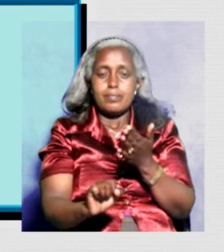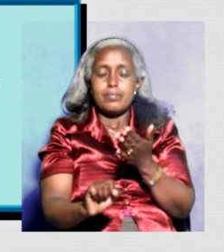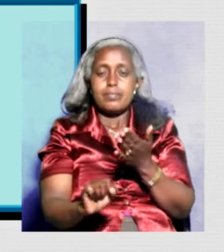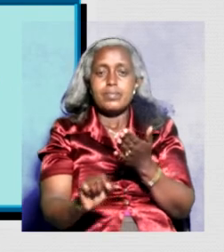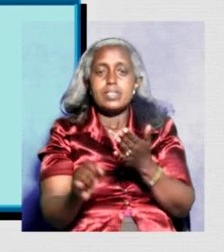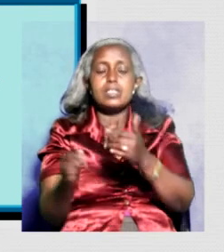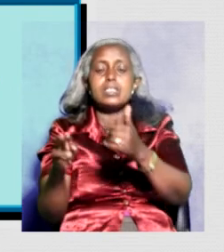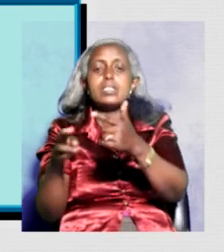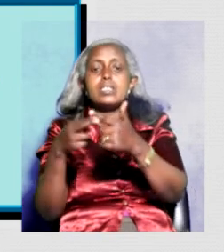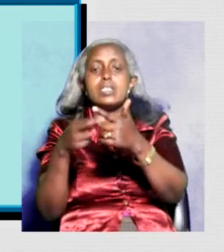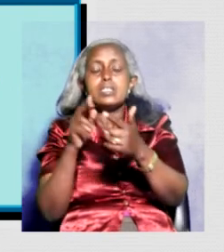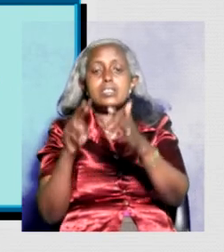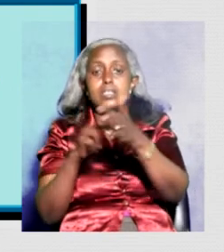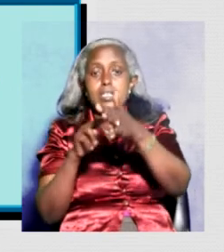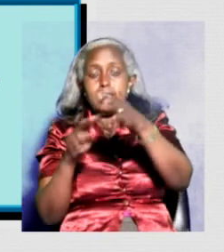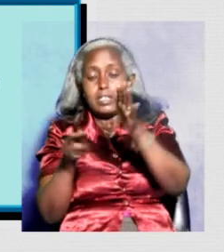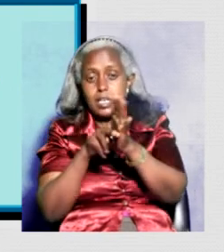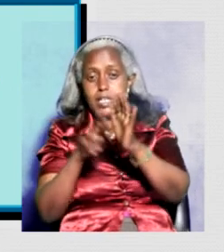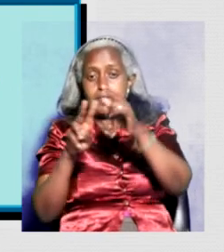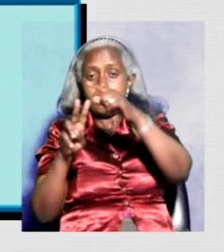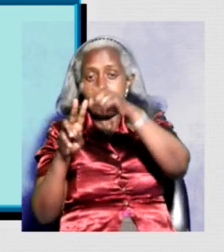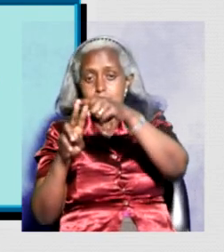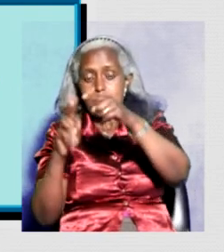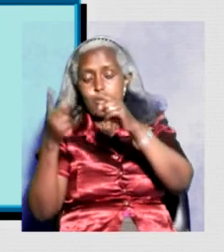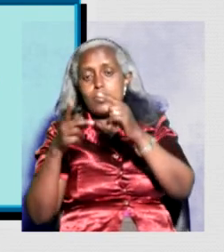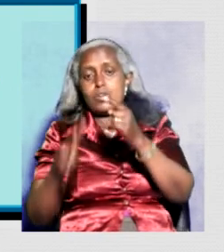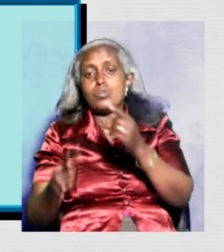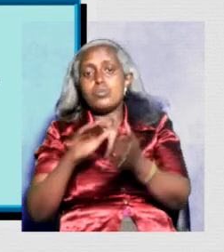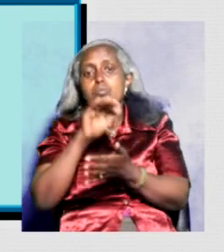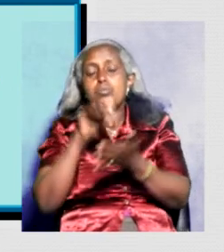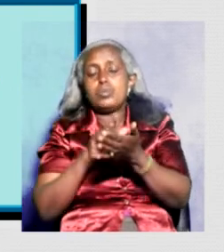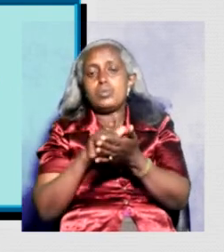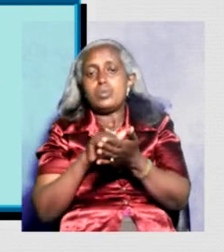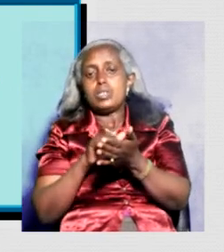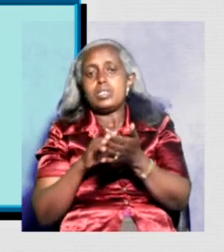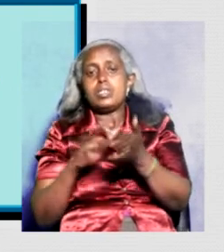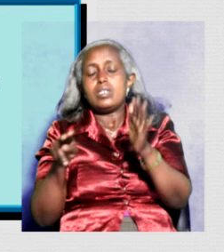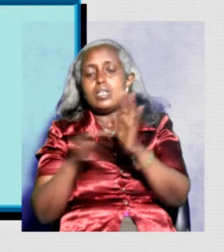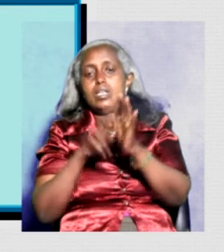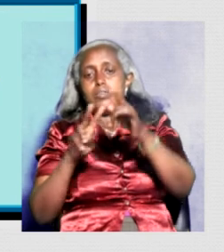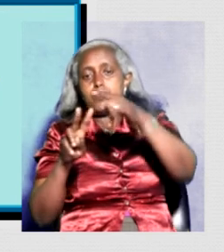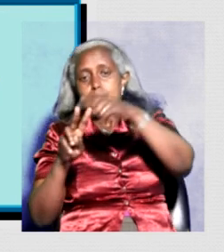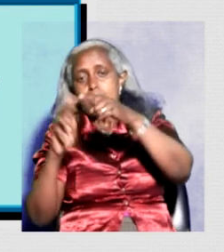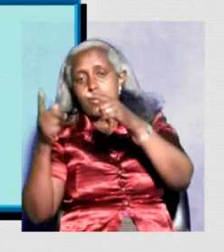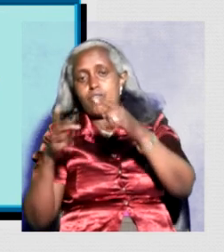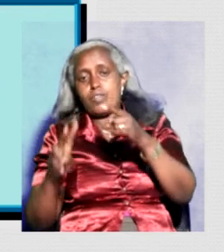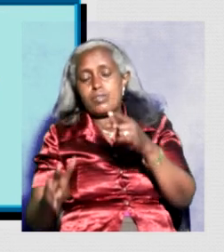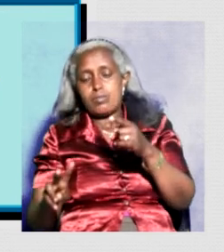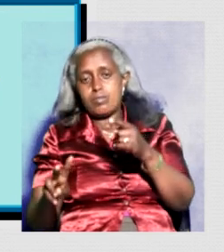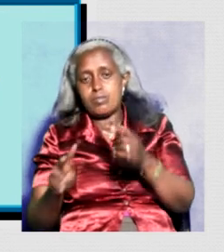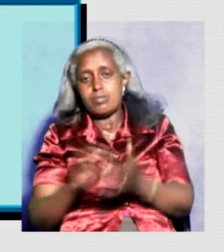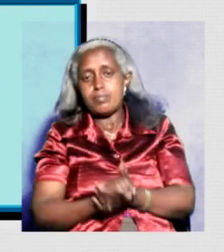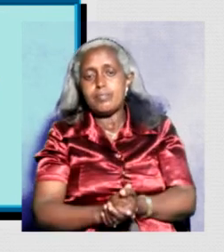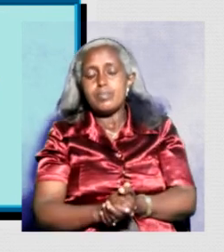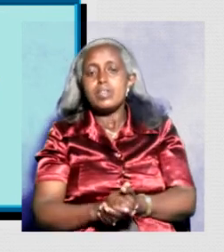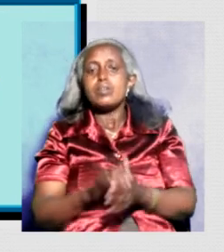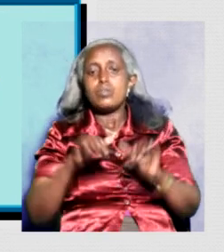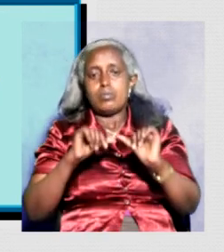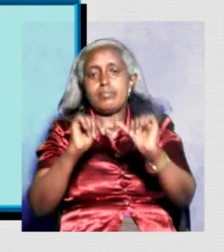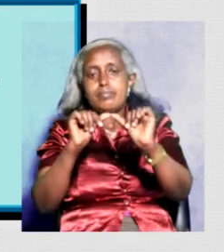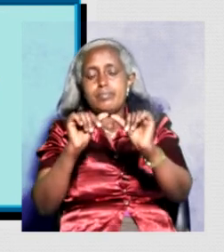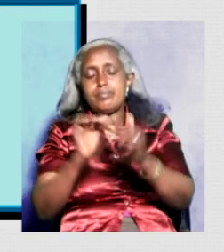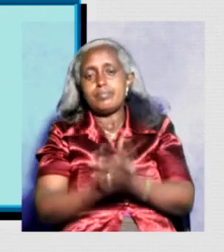its range is this negative pi over 2 between negative pi over 2 and pi over 2. Now let's